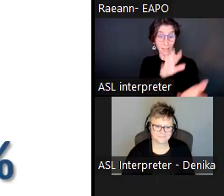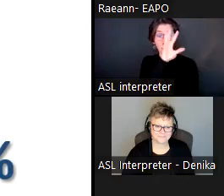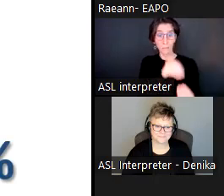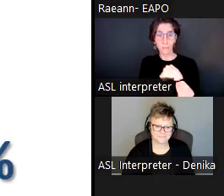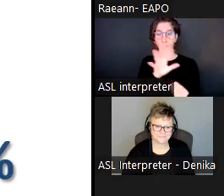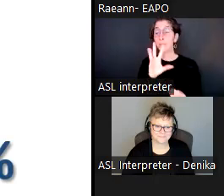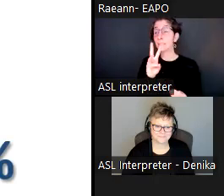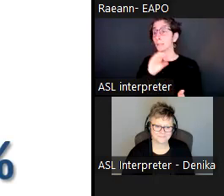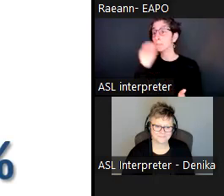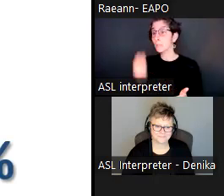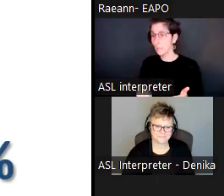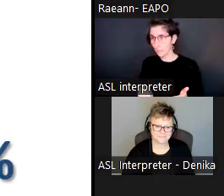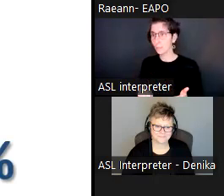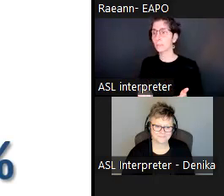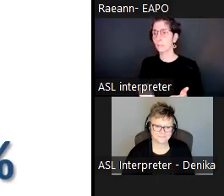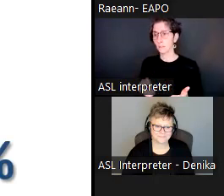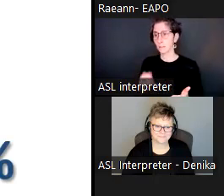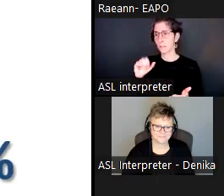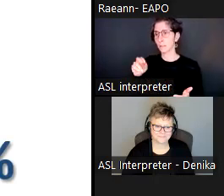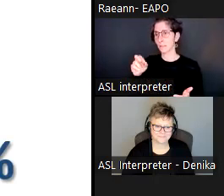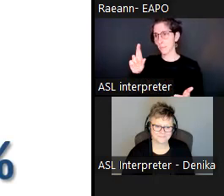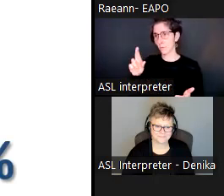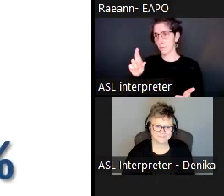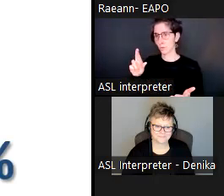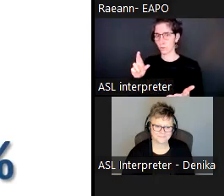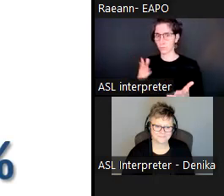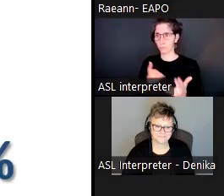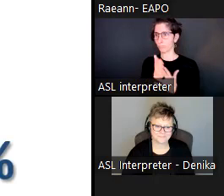of the frauds are cyber related.